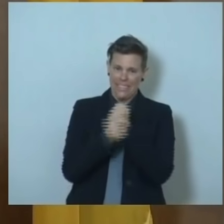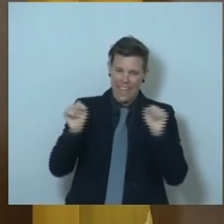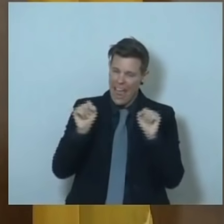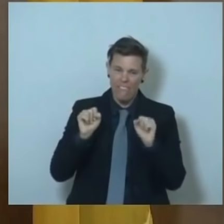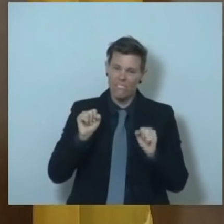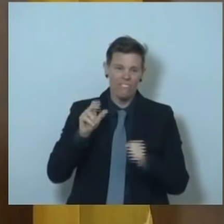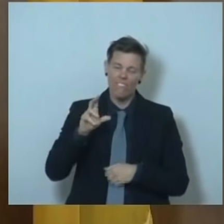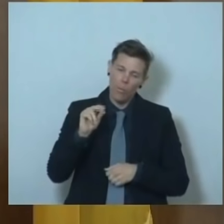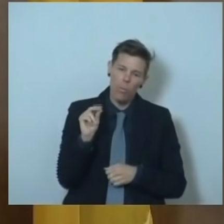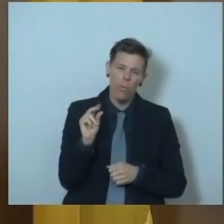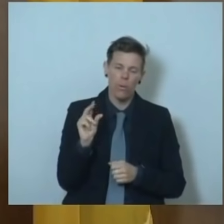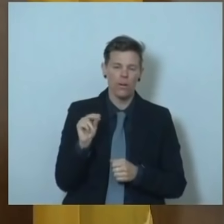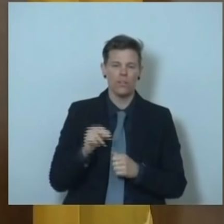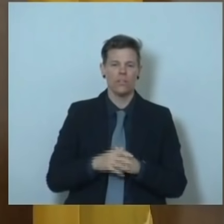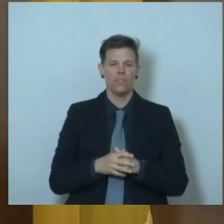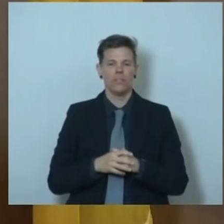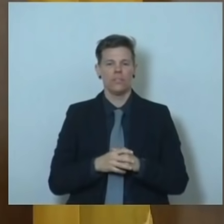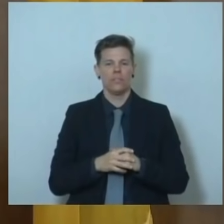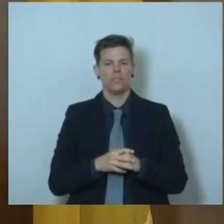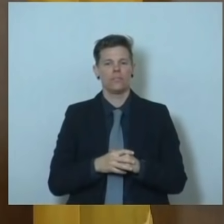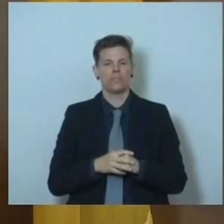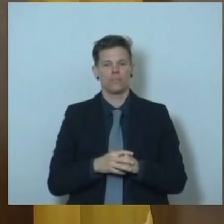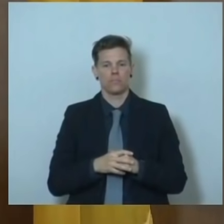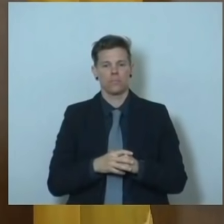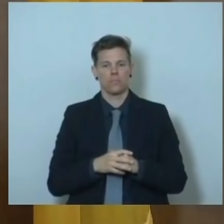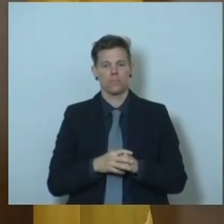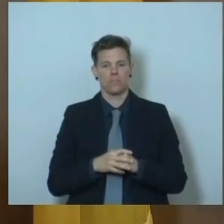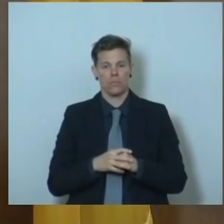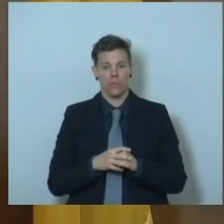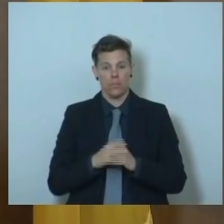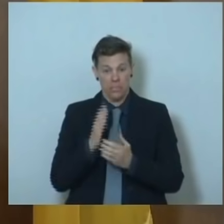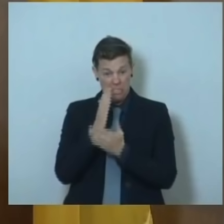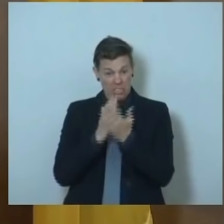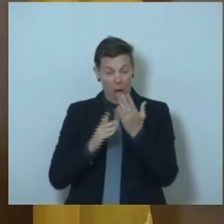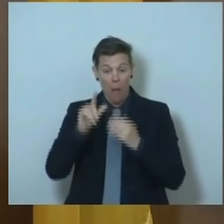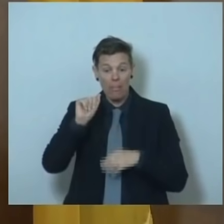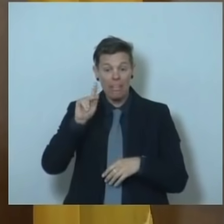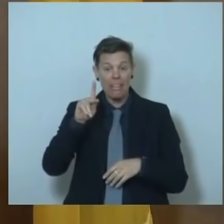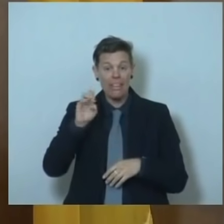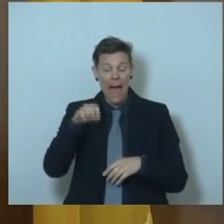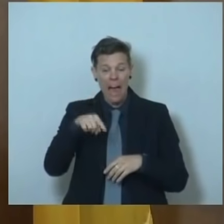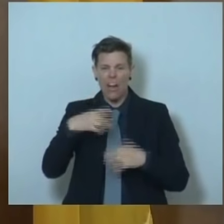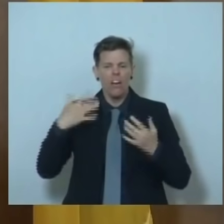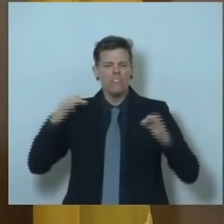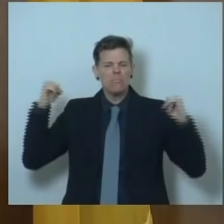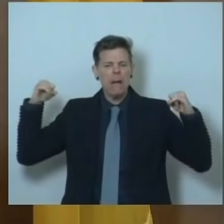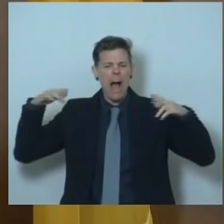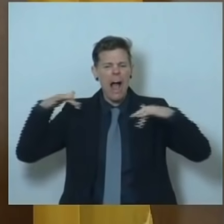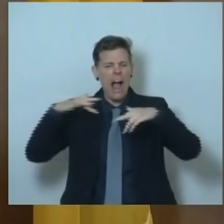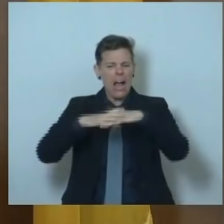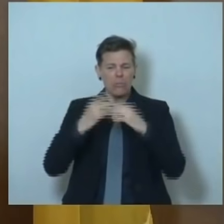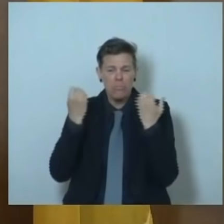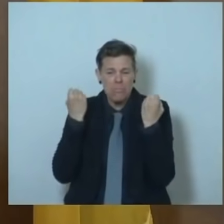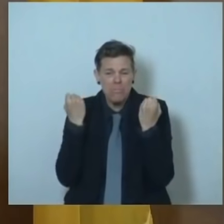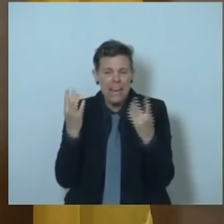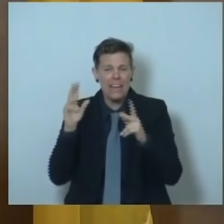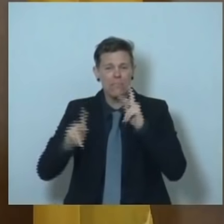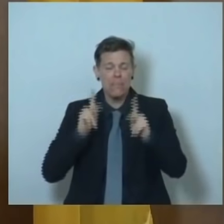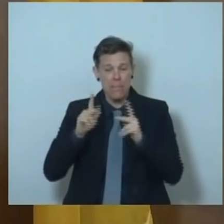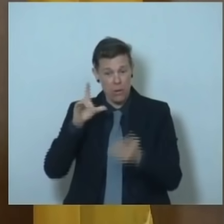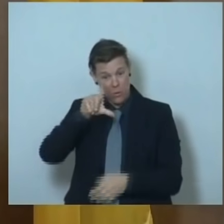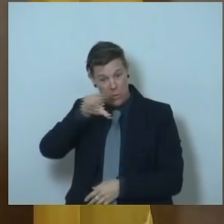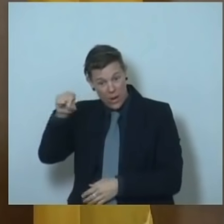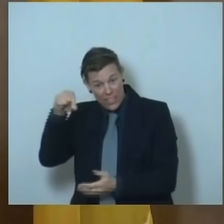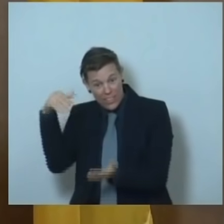up to 20,000 visitors a day on a weekend. And 20,000 people in a